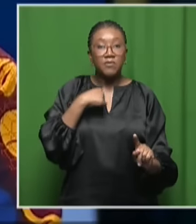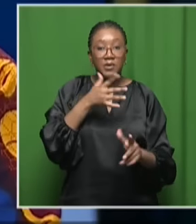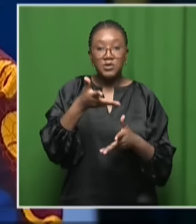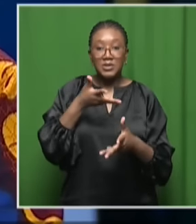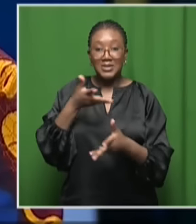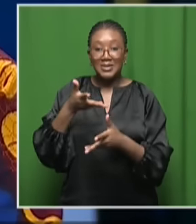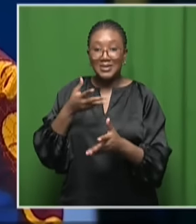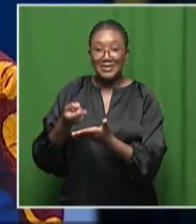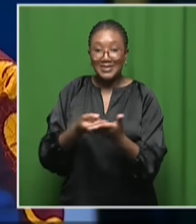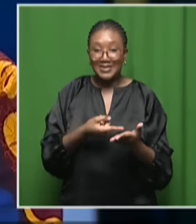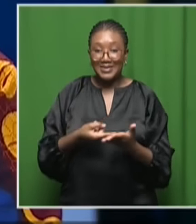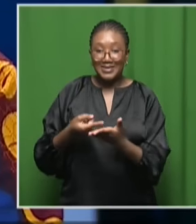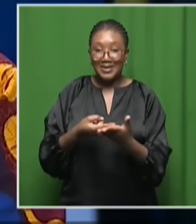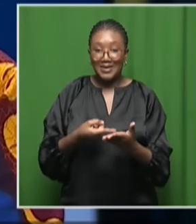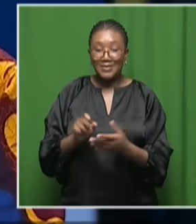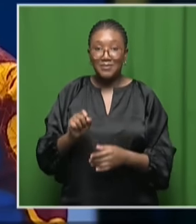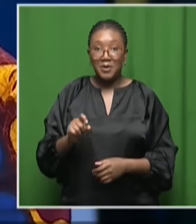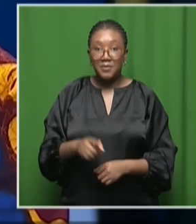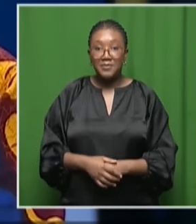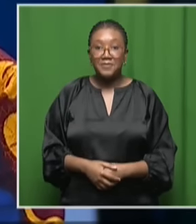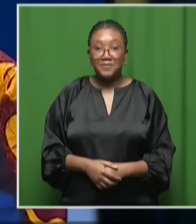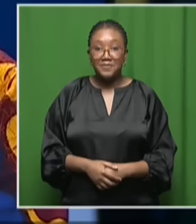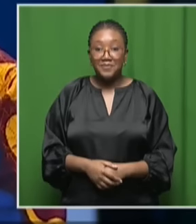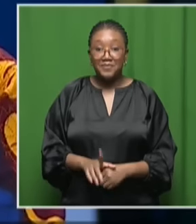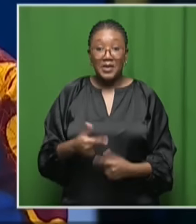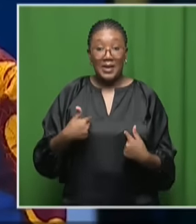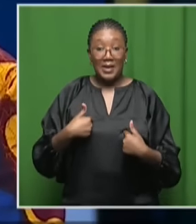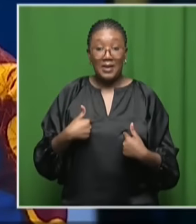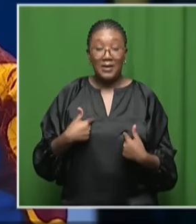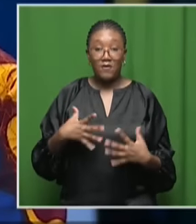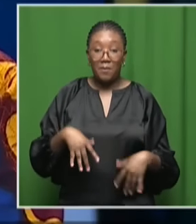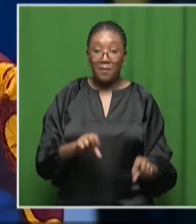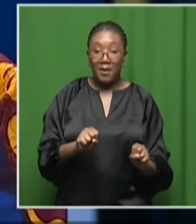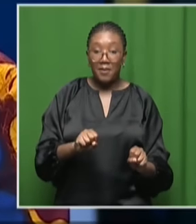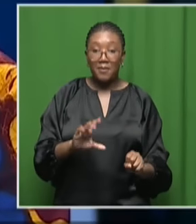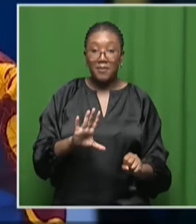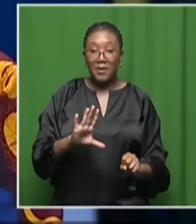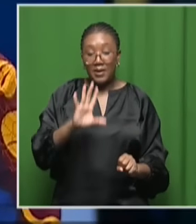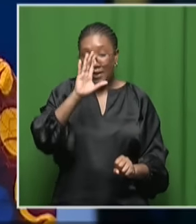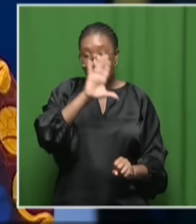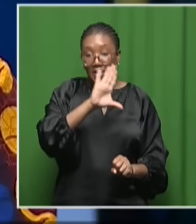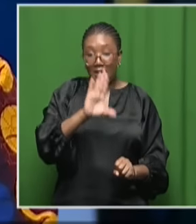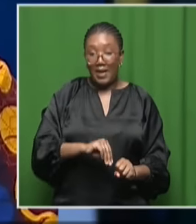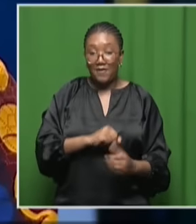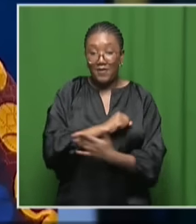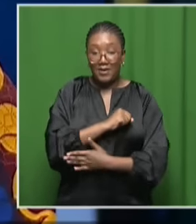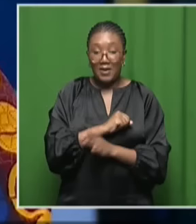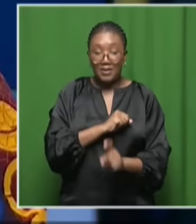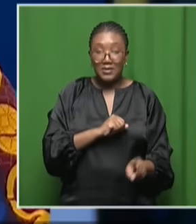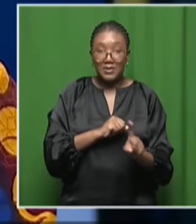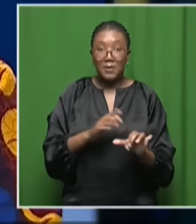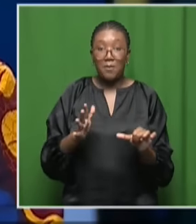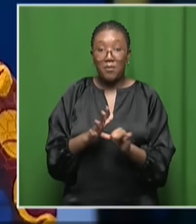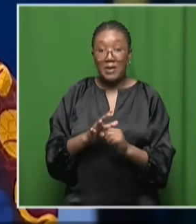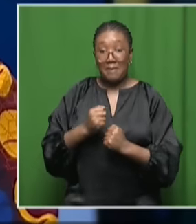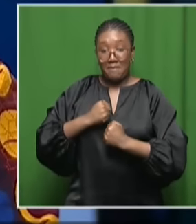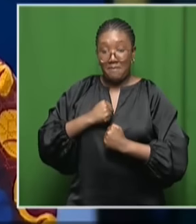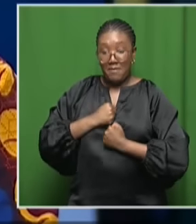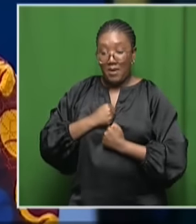And the first thing that I would do if I was if the leader of an African state would be to get my